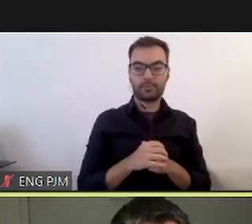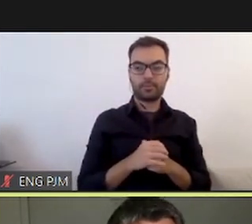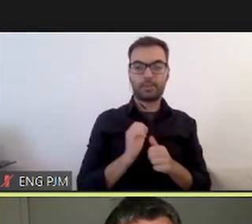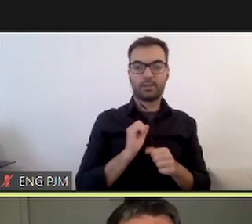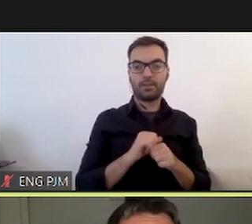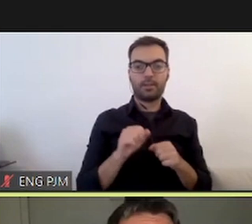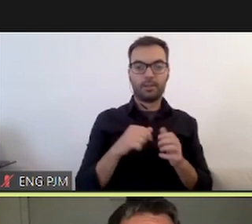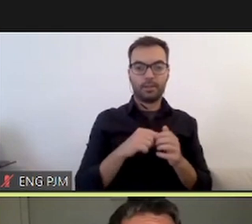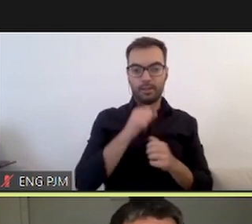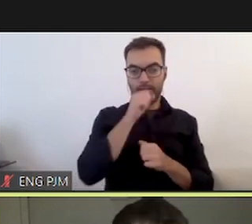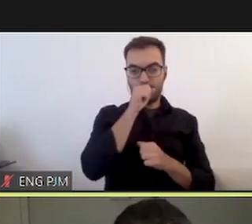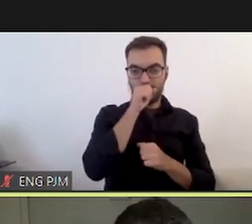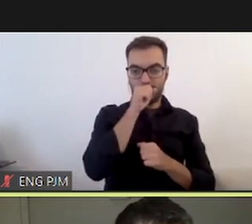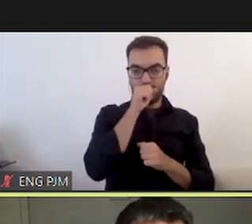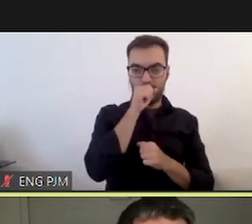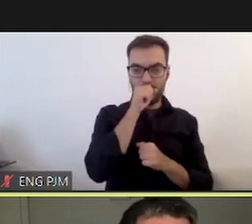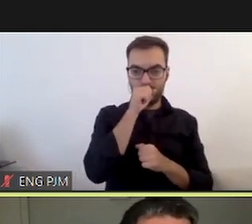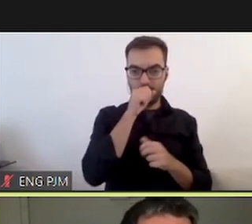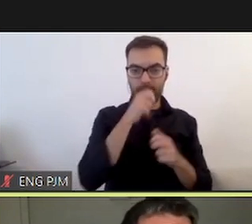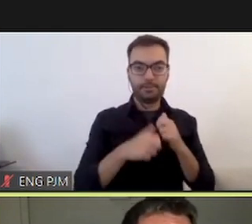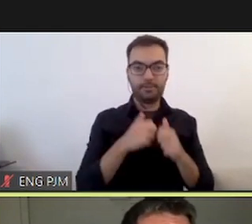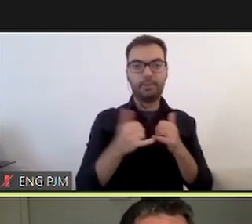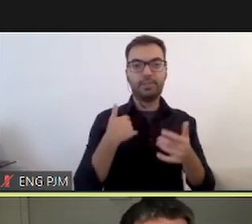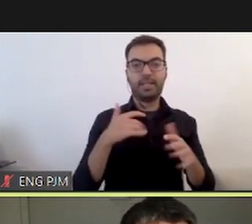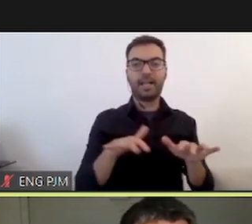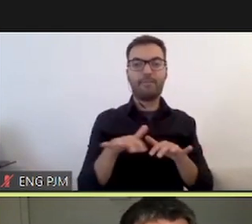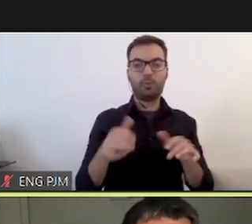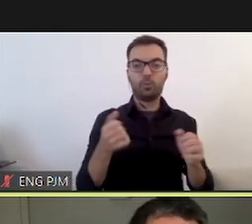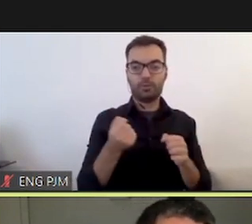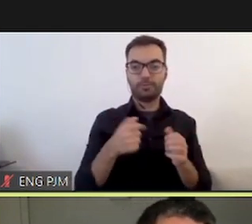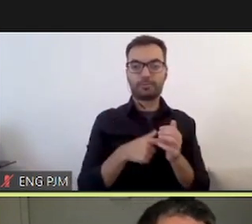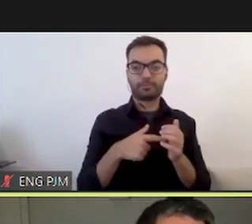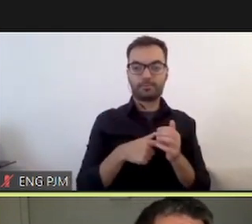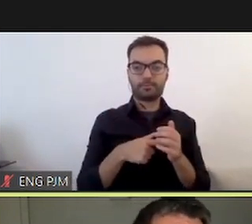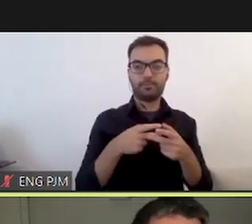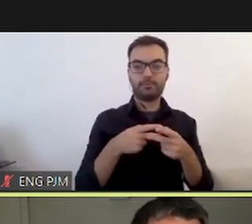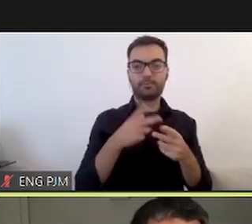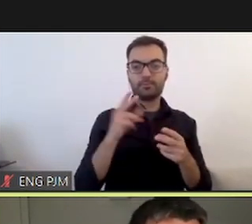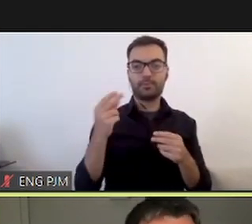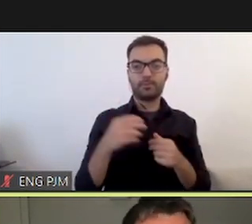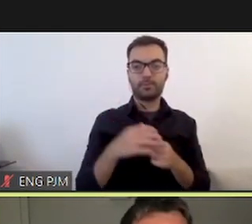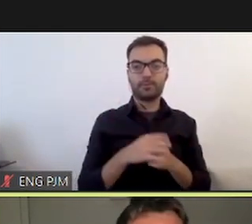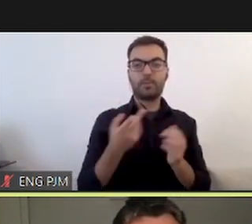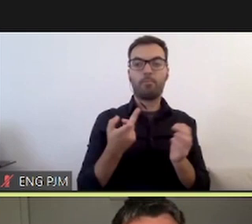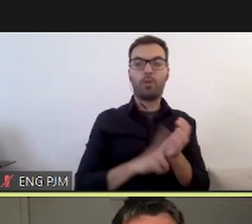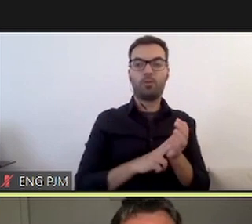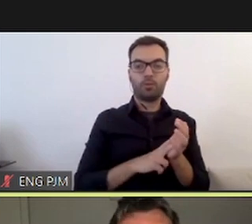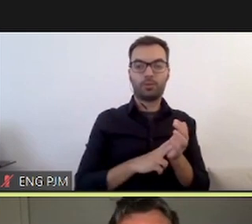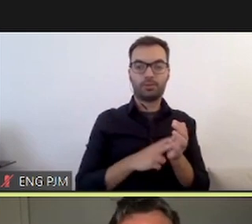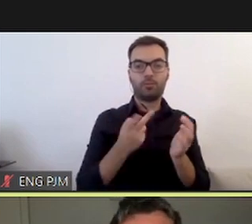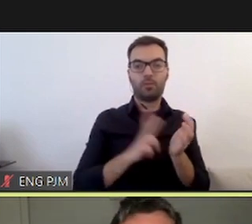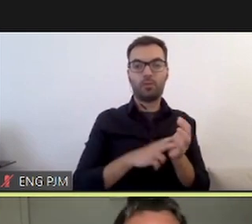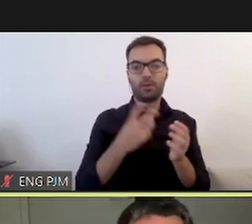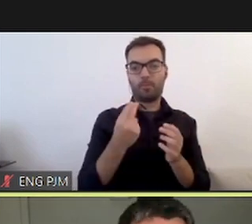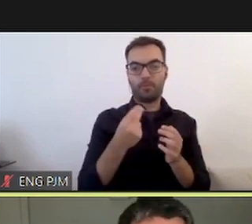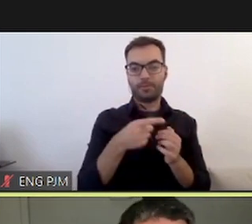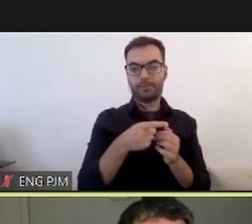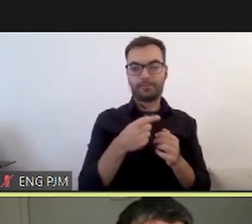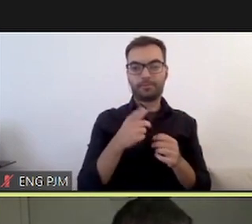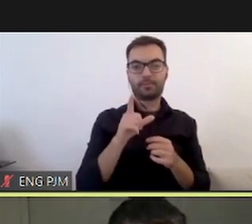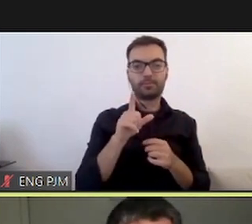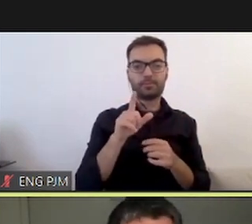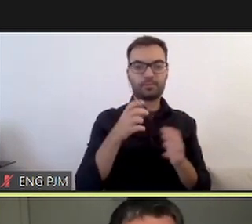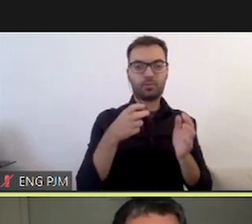reader when I'm using the keyboard. It's announced double the twice this logo on